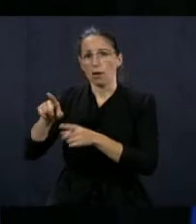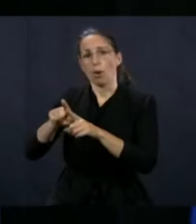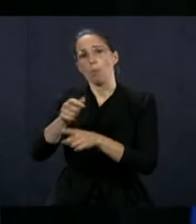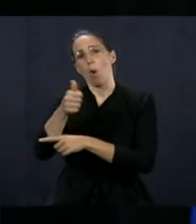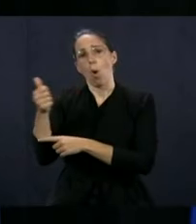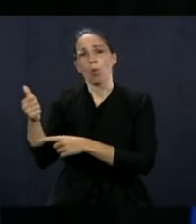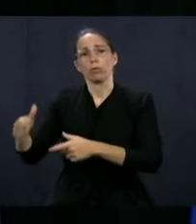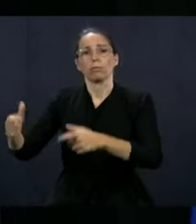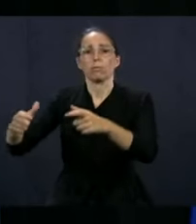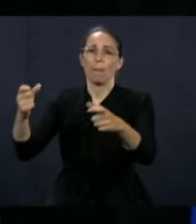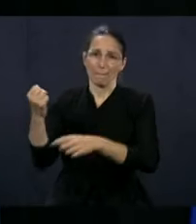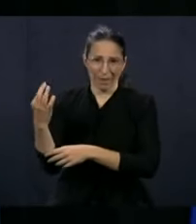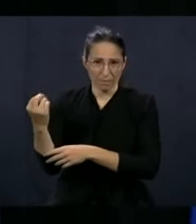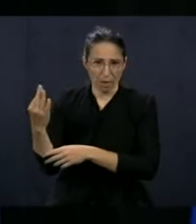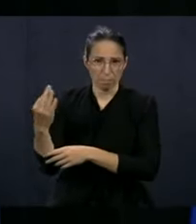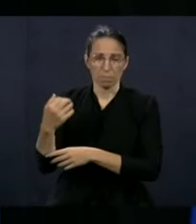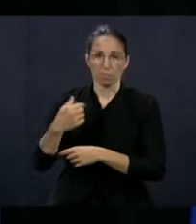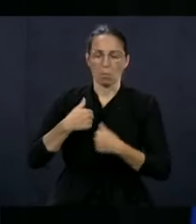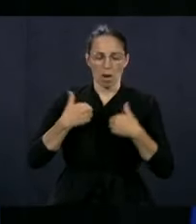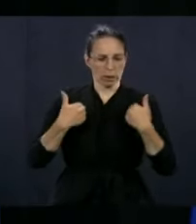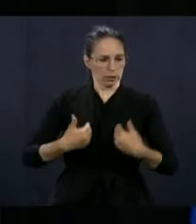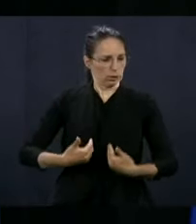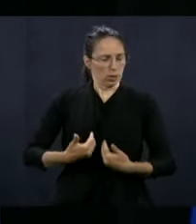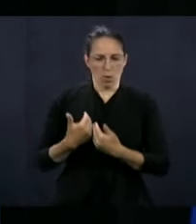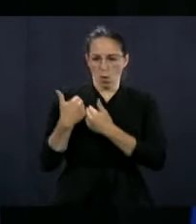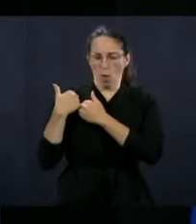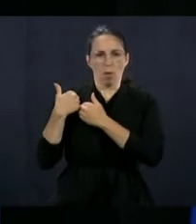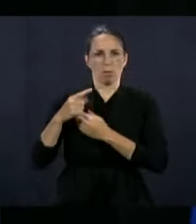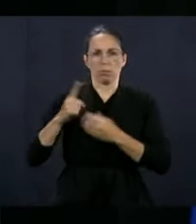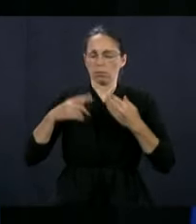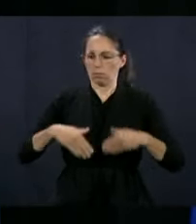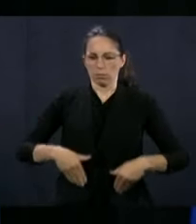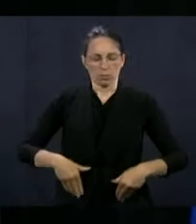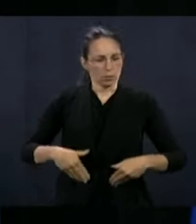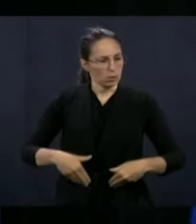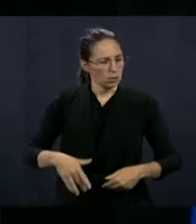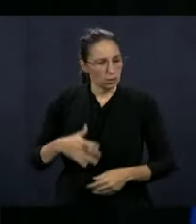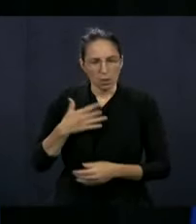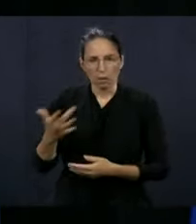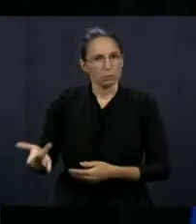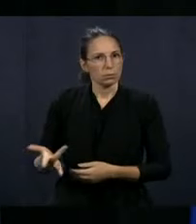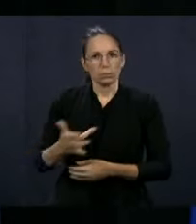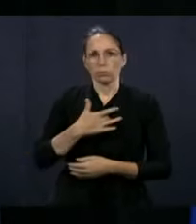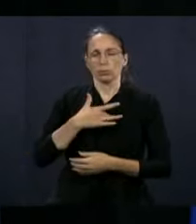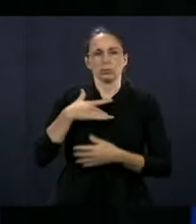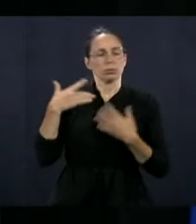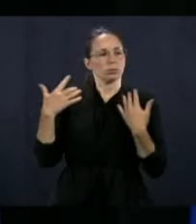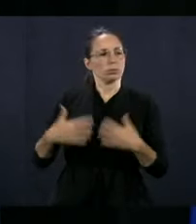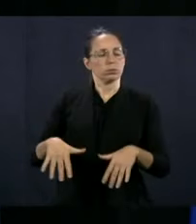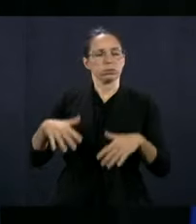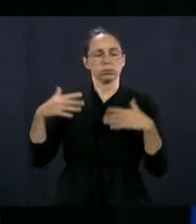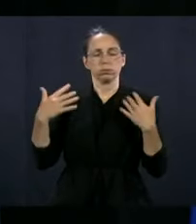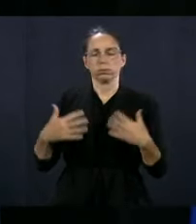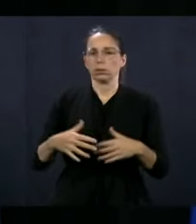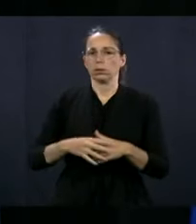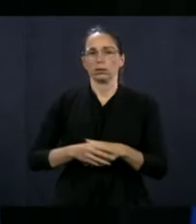Of course, as a premier, this is something that affects me.